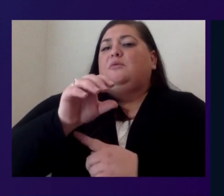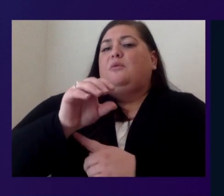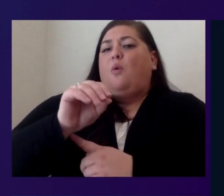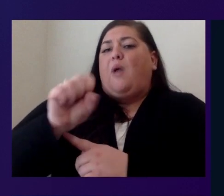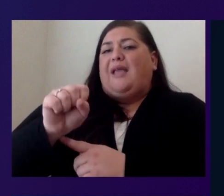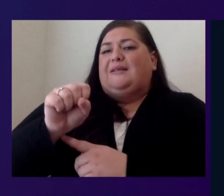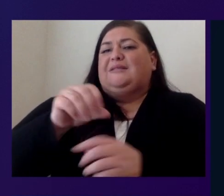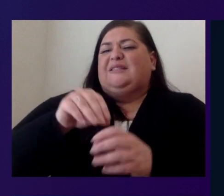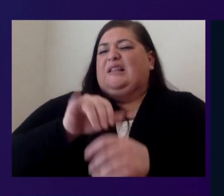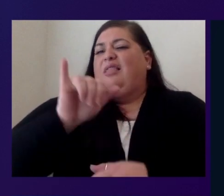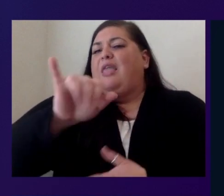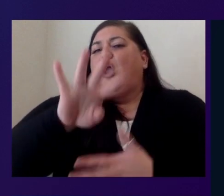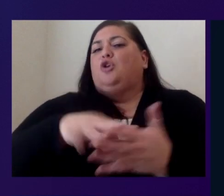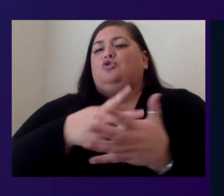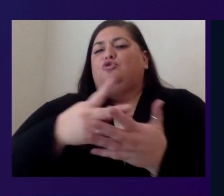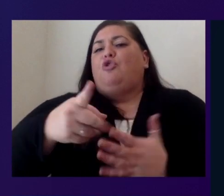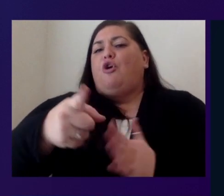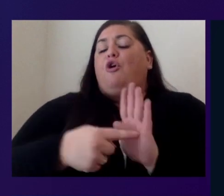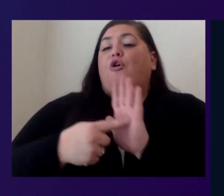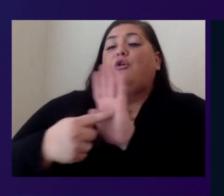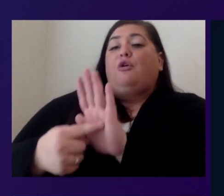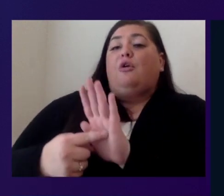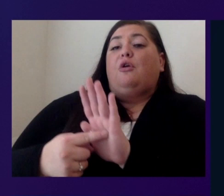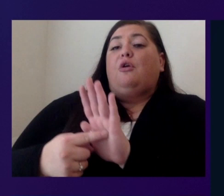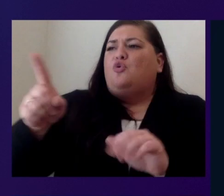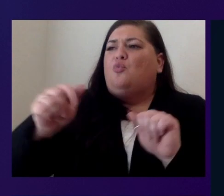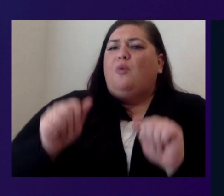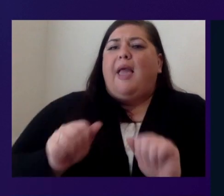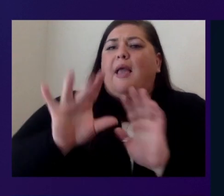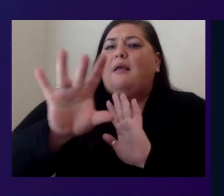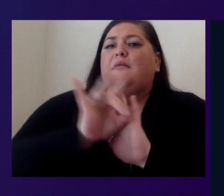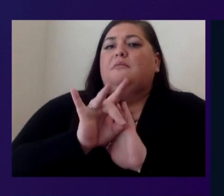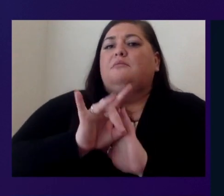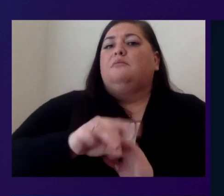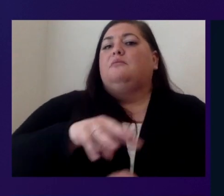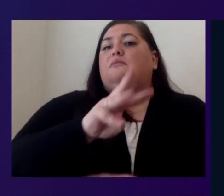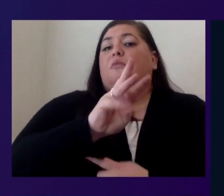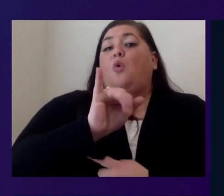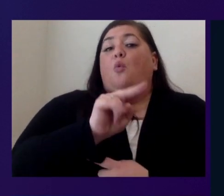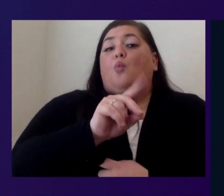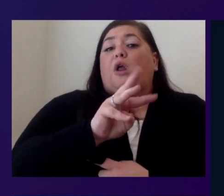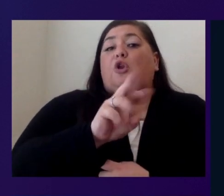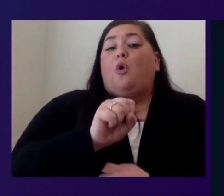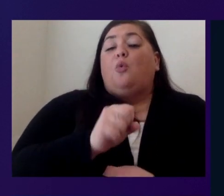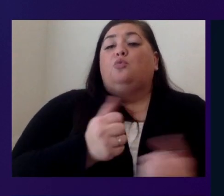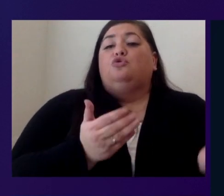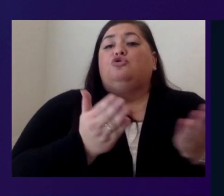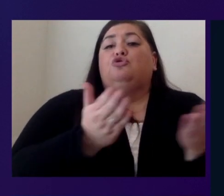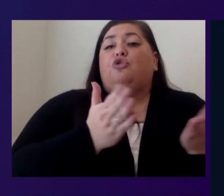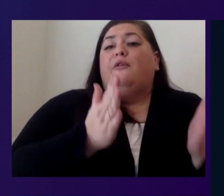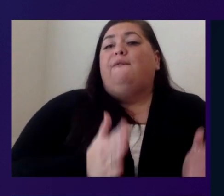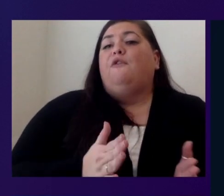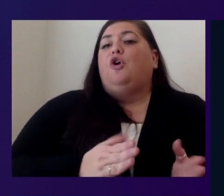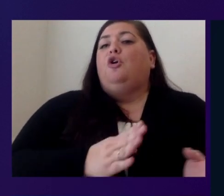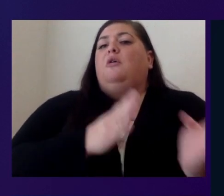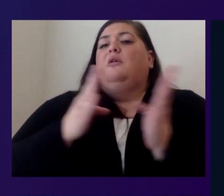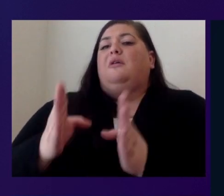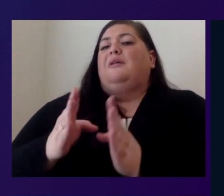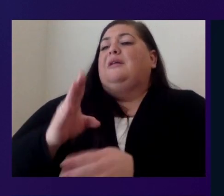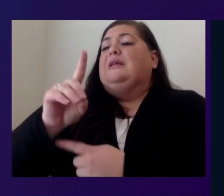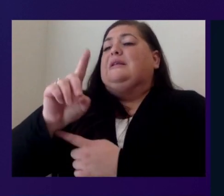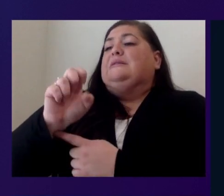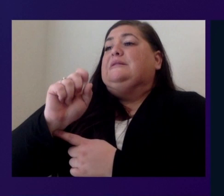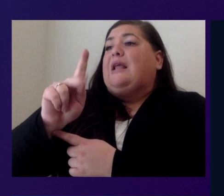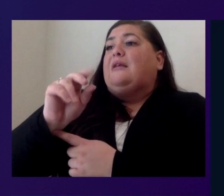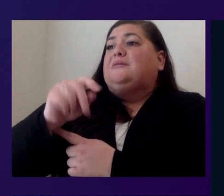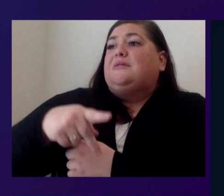So as administrator, you can select Windows Server or Windows Desktop depending on your business